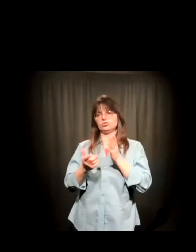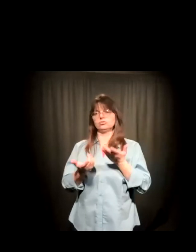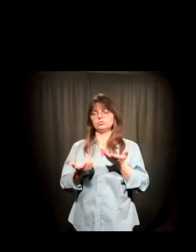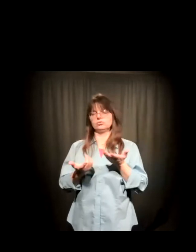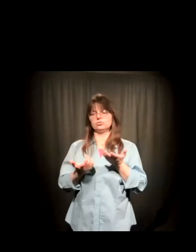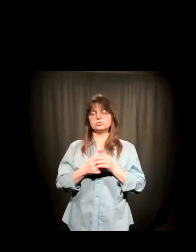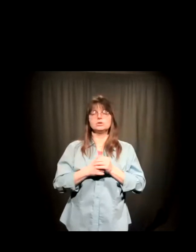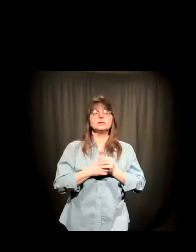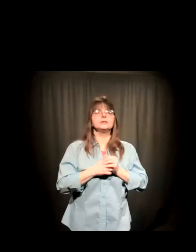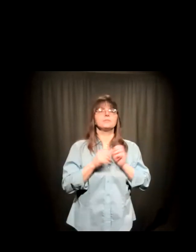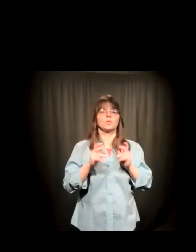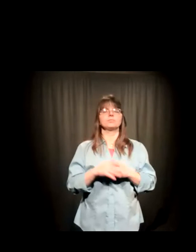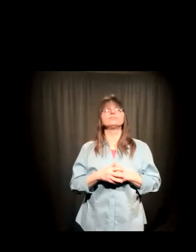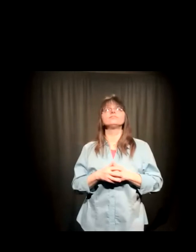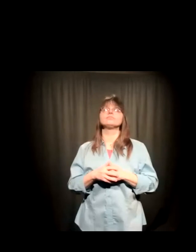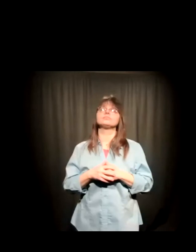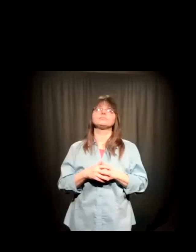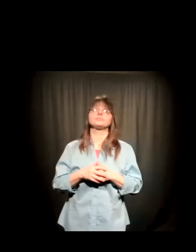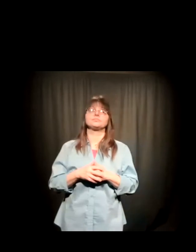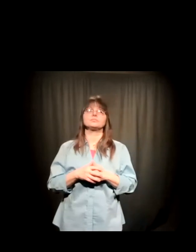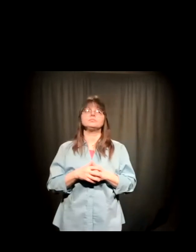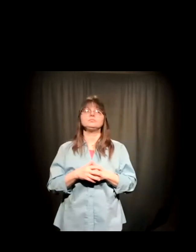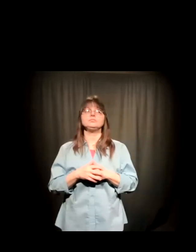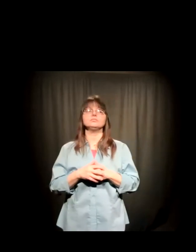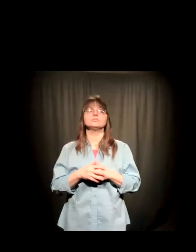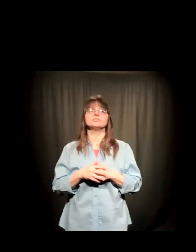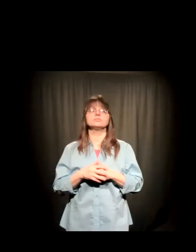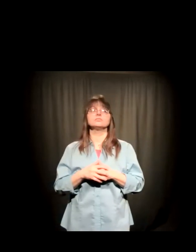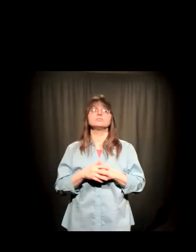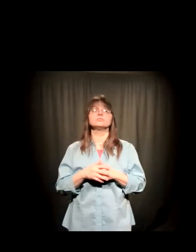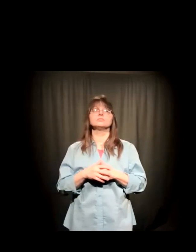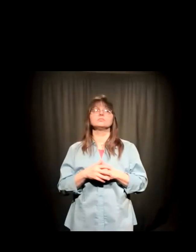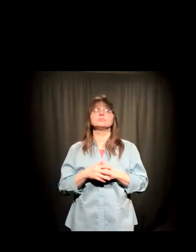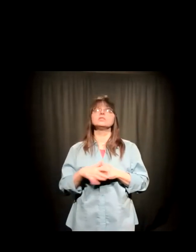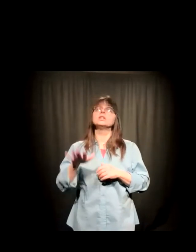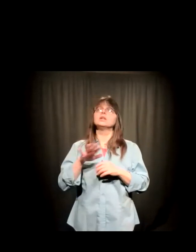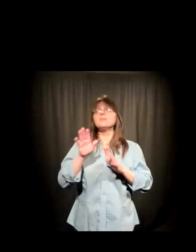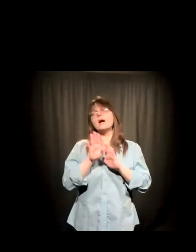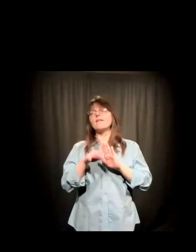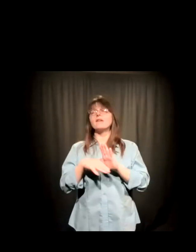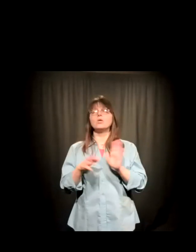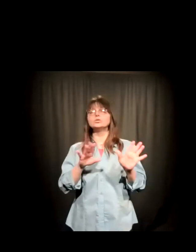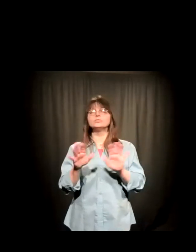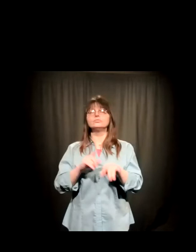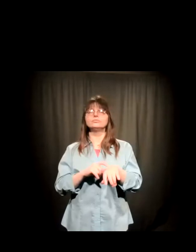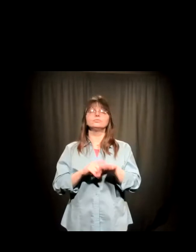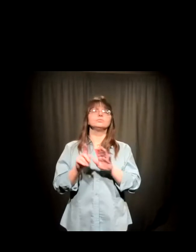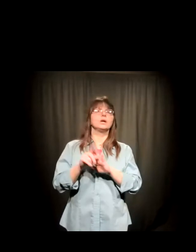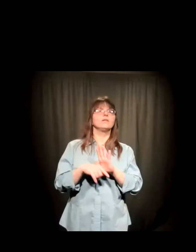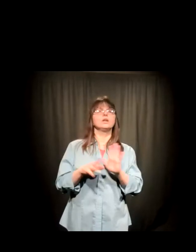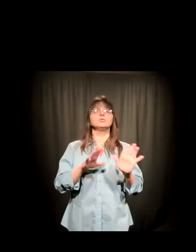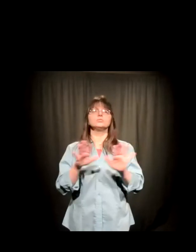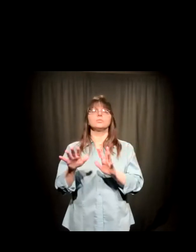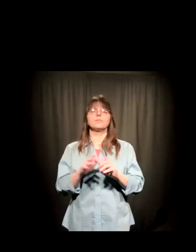Within a half hour, students were able to identify and sign the names of several classes of symbols. At the back of the